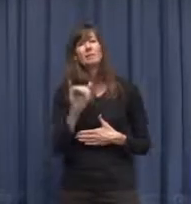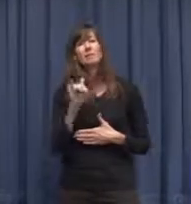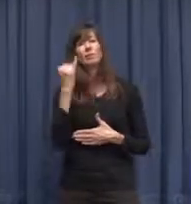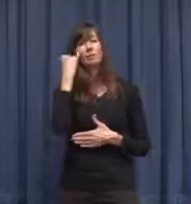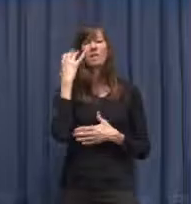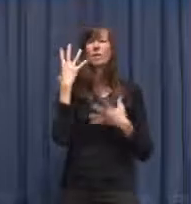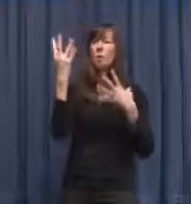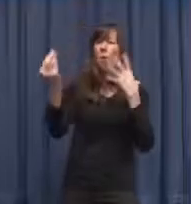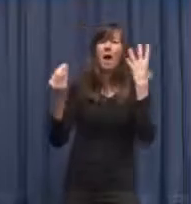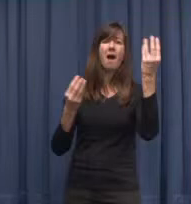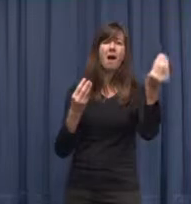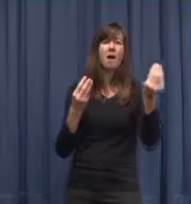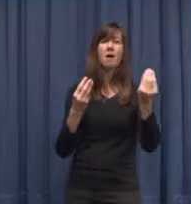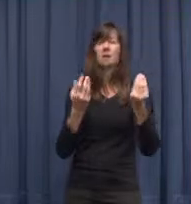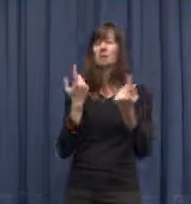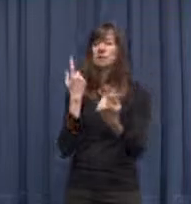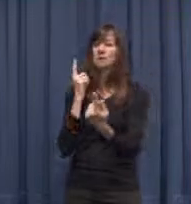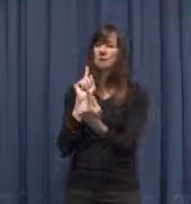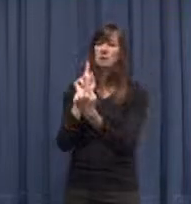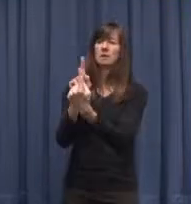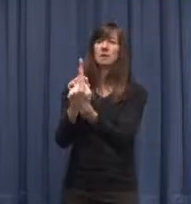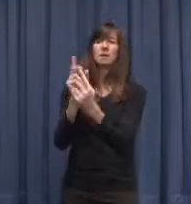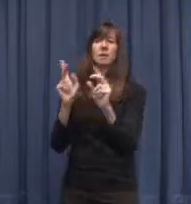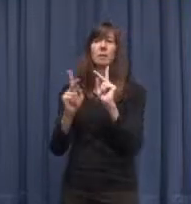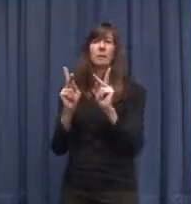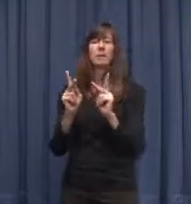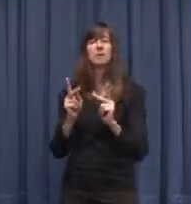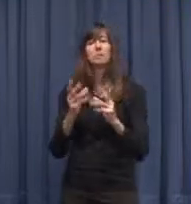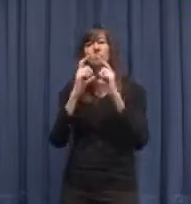masks, maintain social distancing, and wash hands.